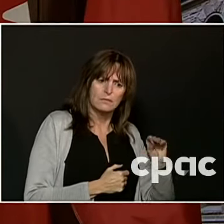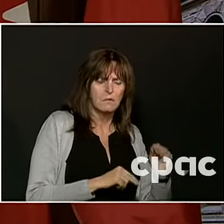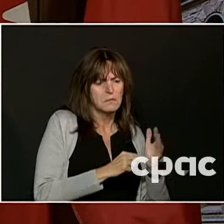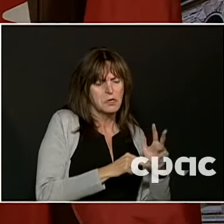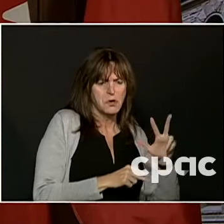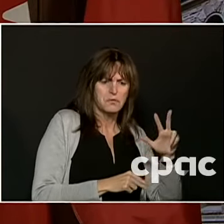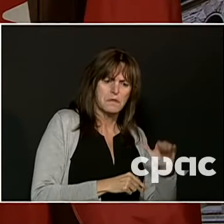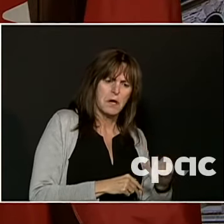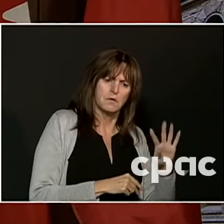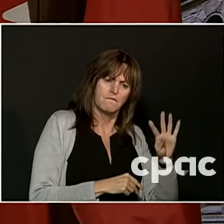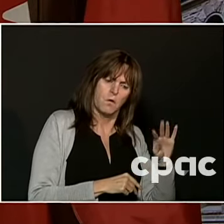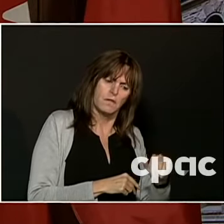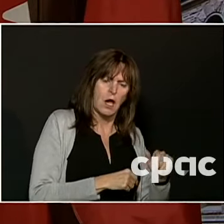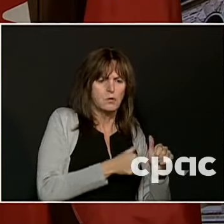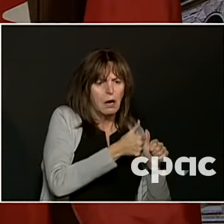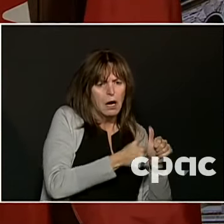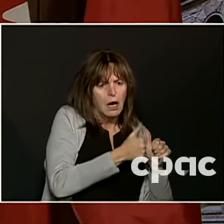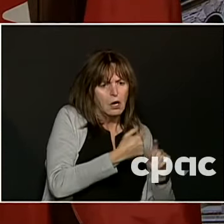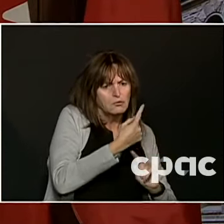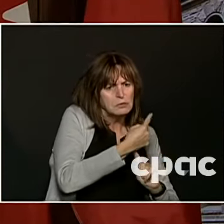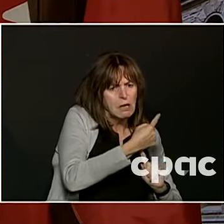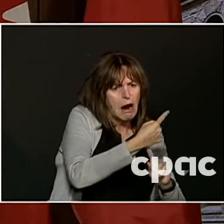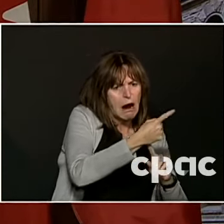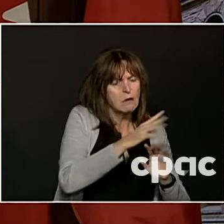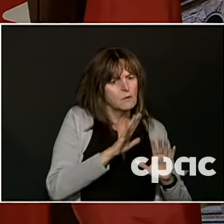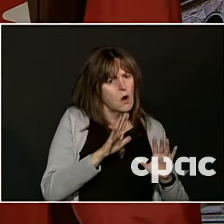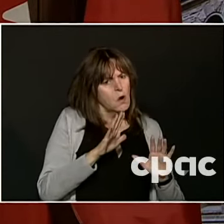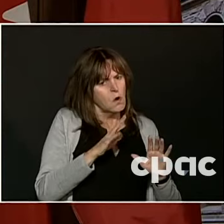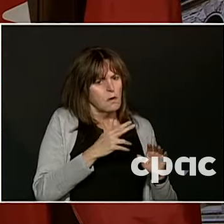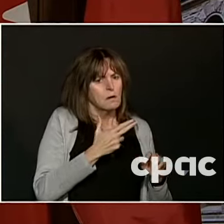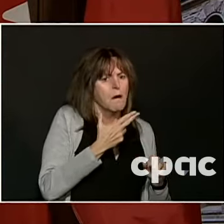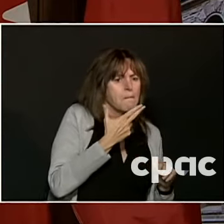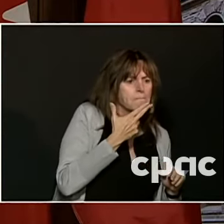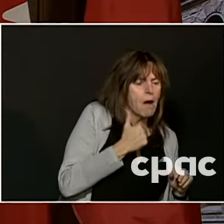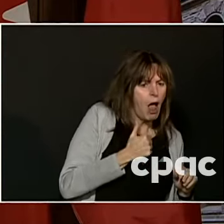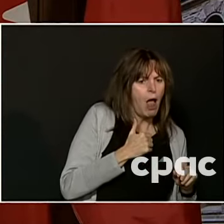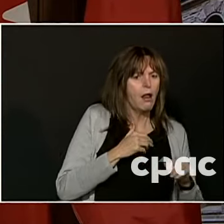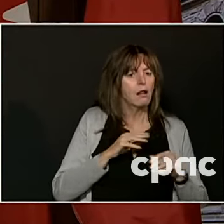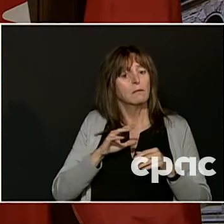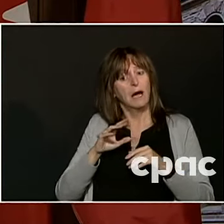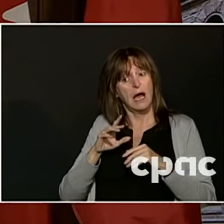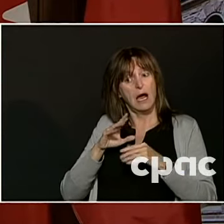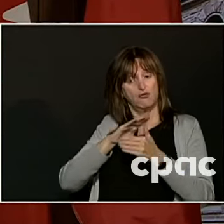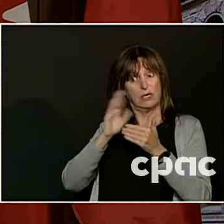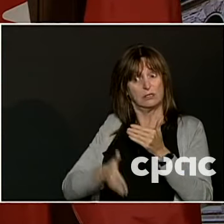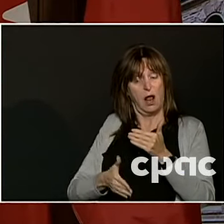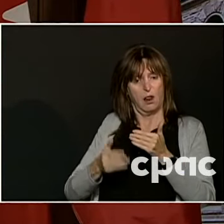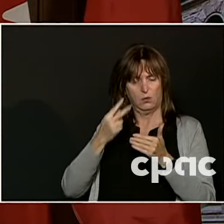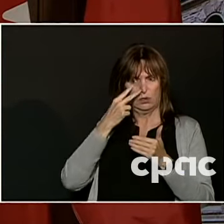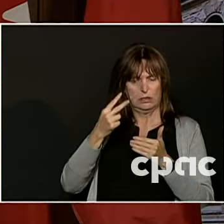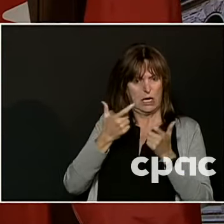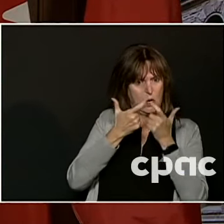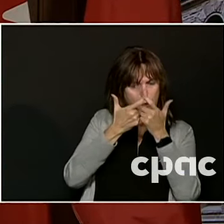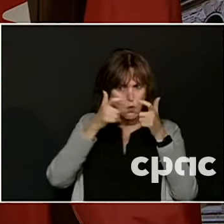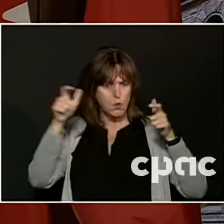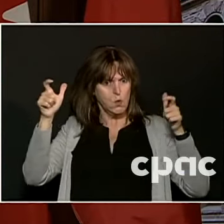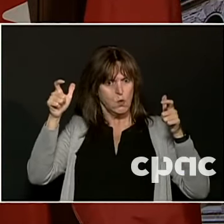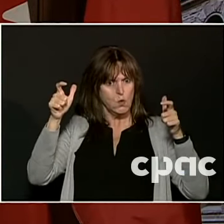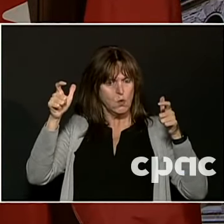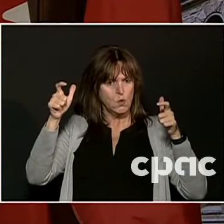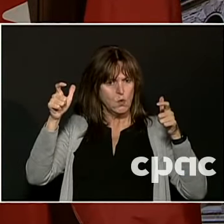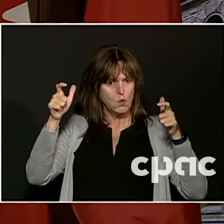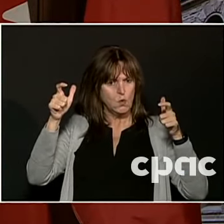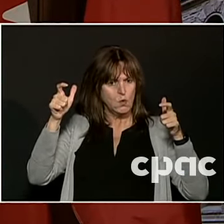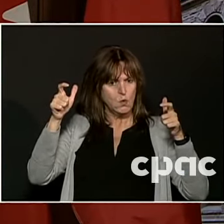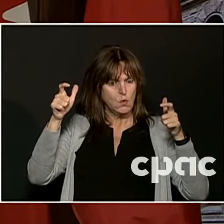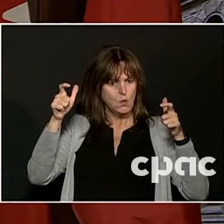in the rate of growth result in large changes in the number of cases. The 3-day rate of growth